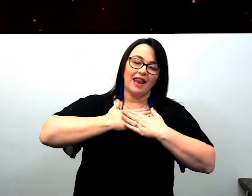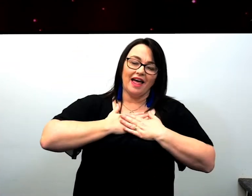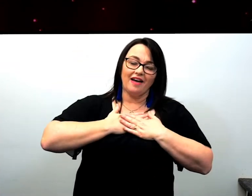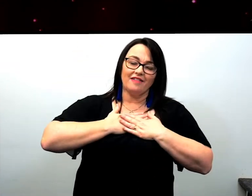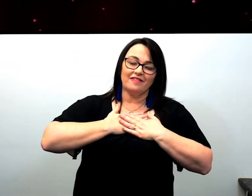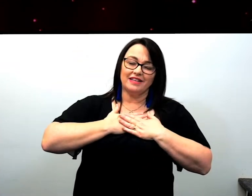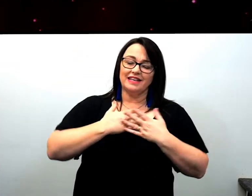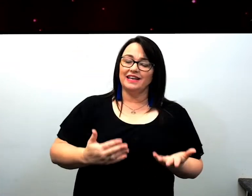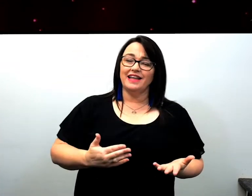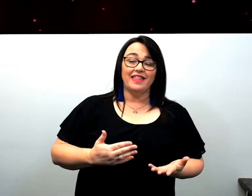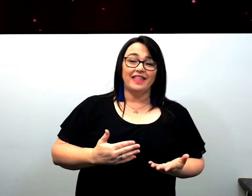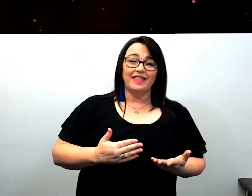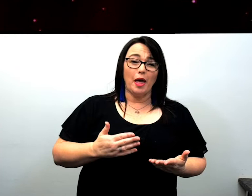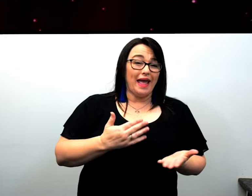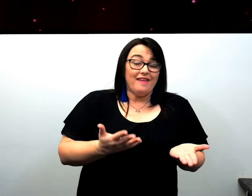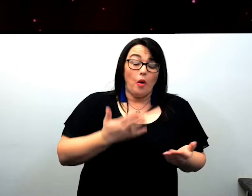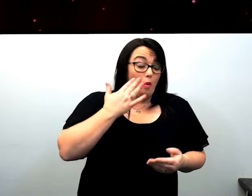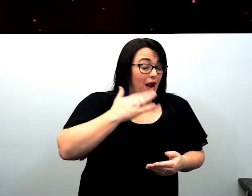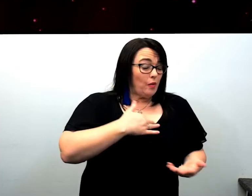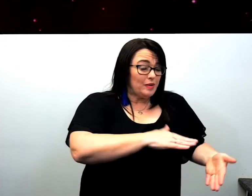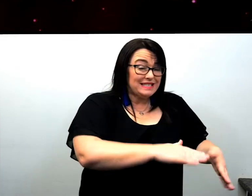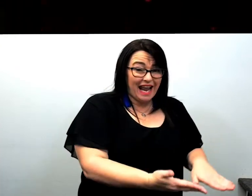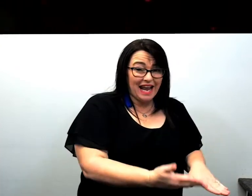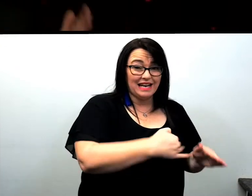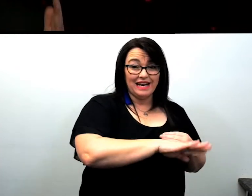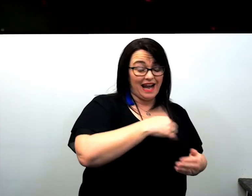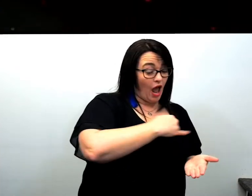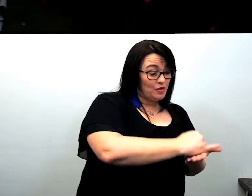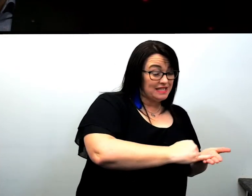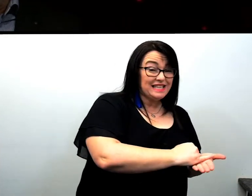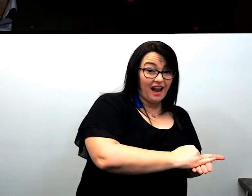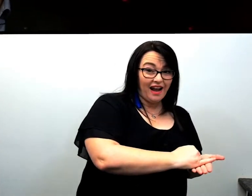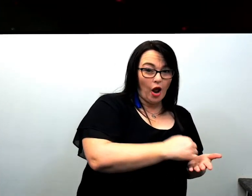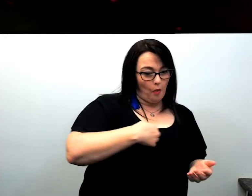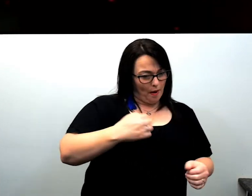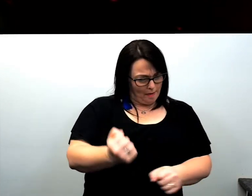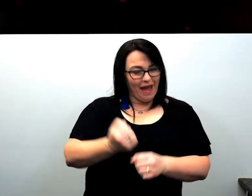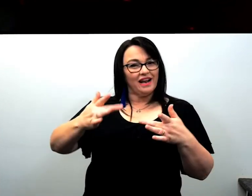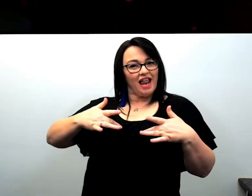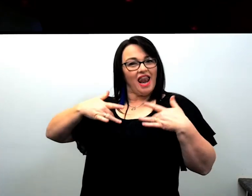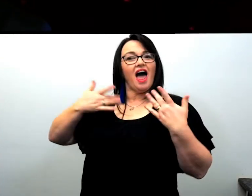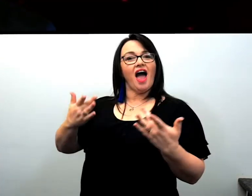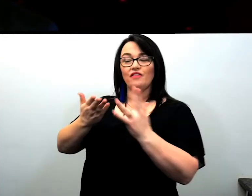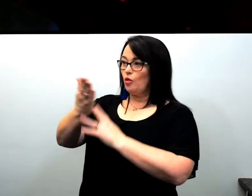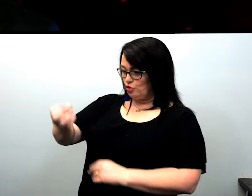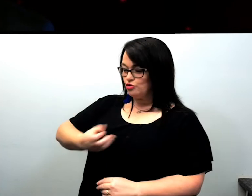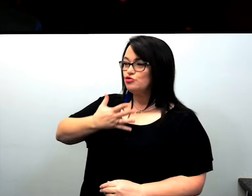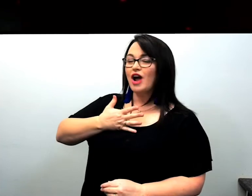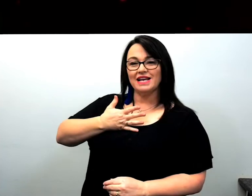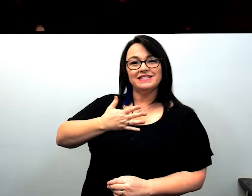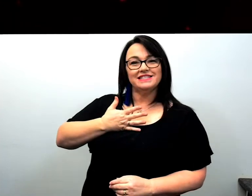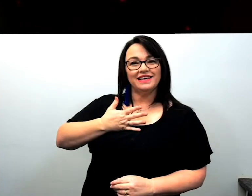even when we were dead in trespasses, made alive together with Christ. By grace we have been saved and raised up together